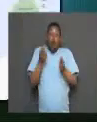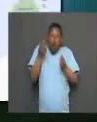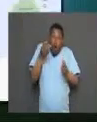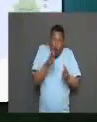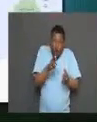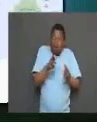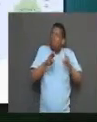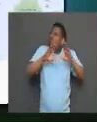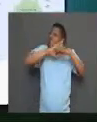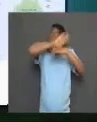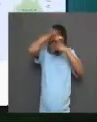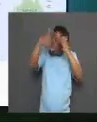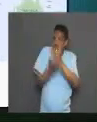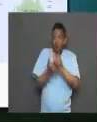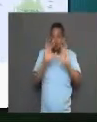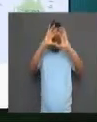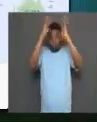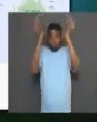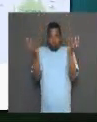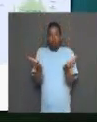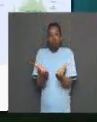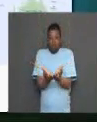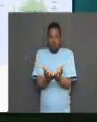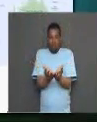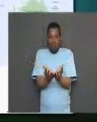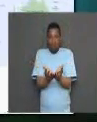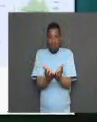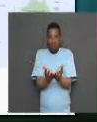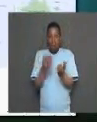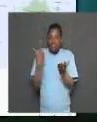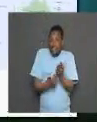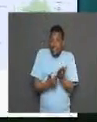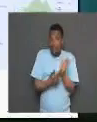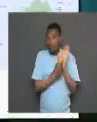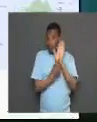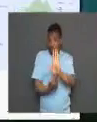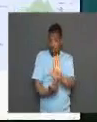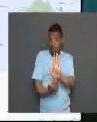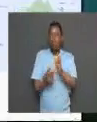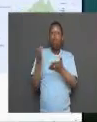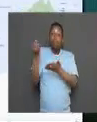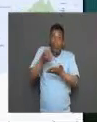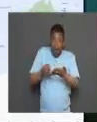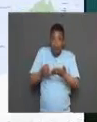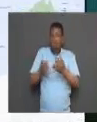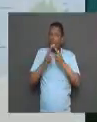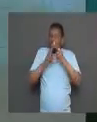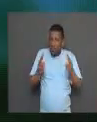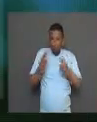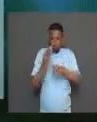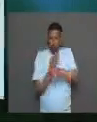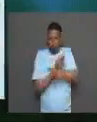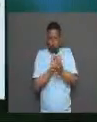or the entire surface of the Earth. This shows that maps are very